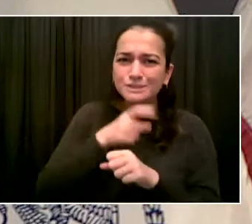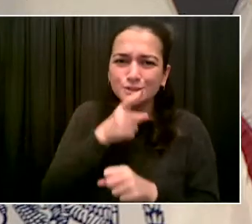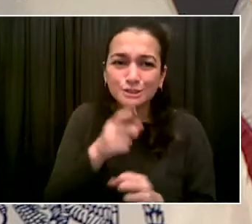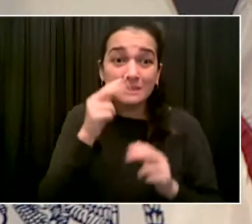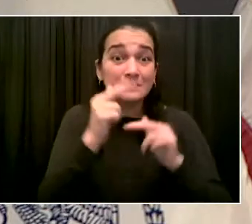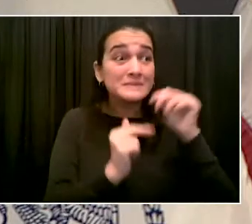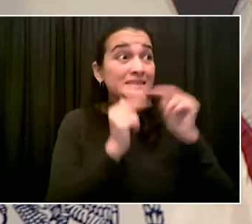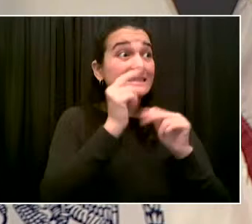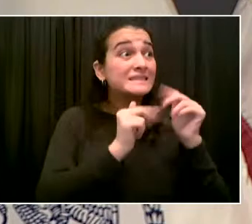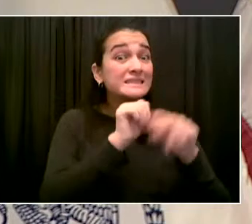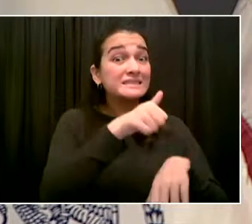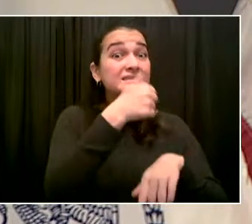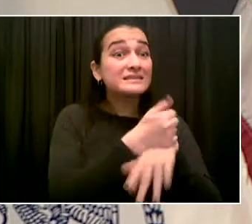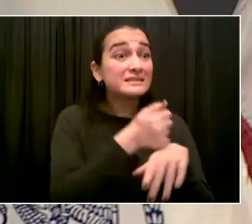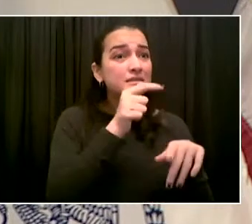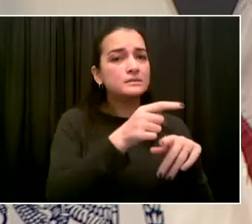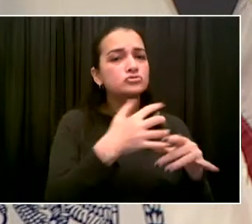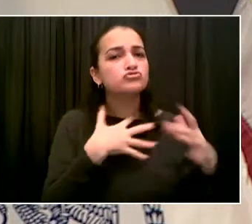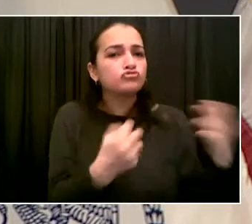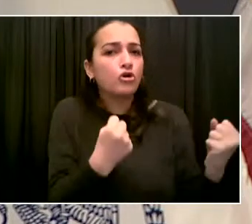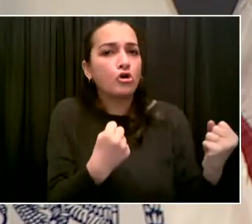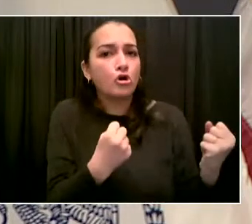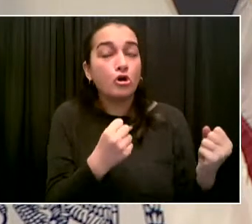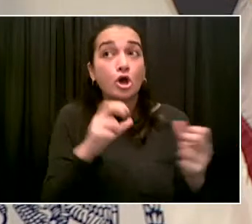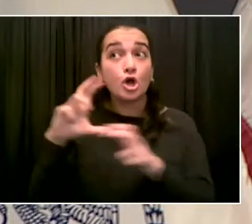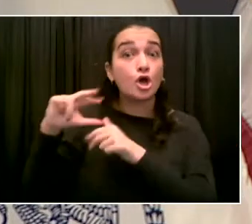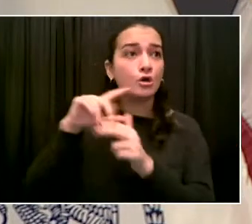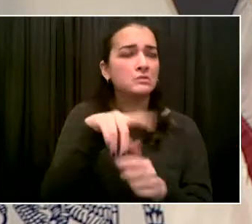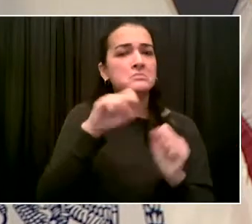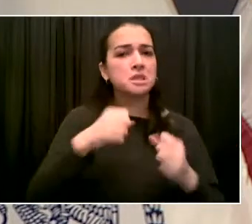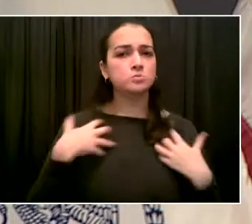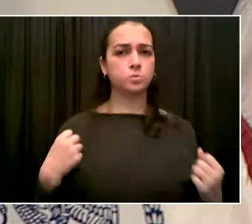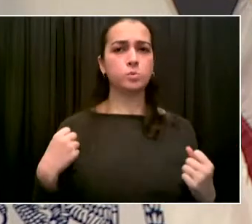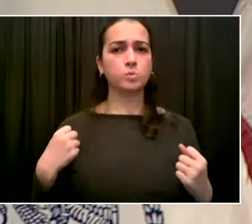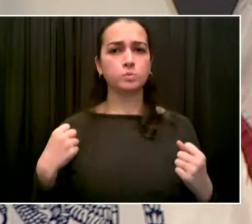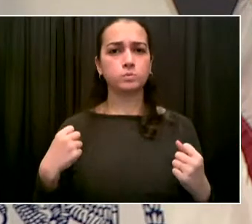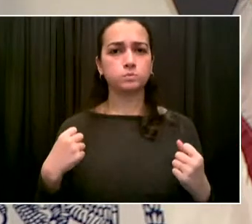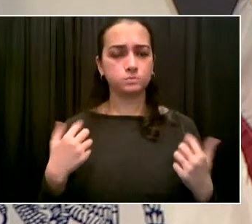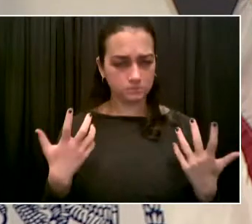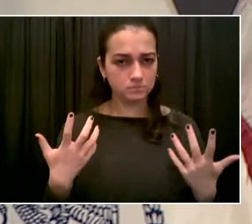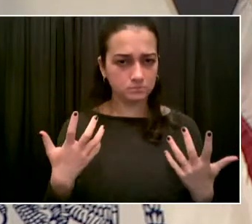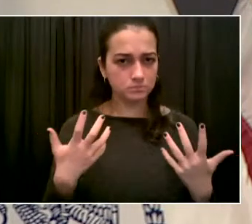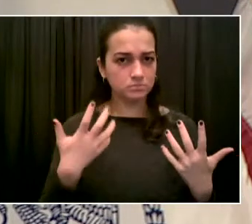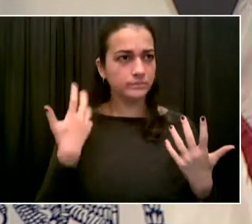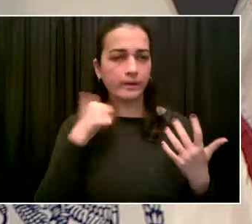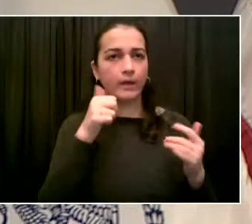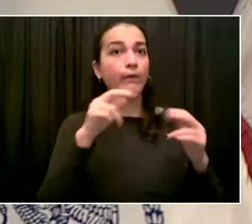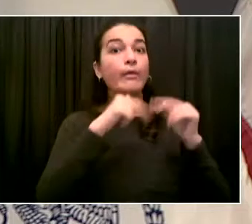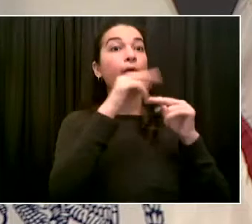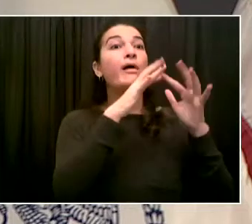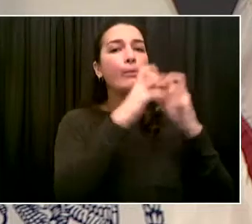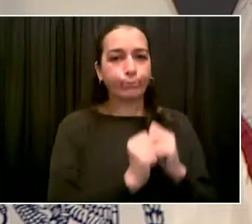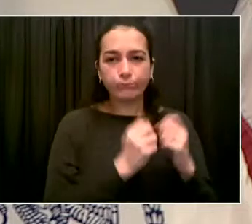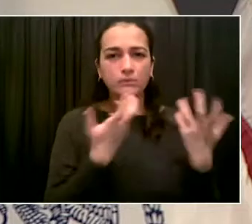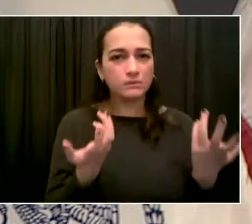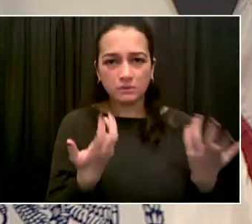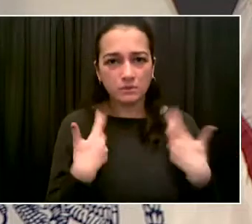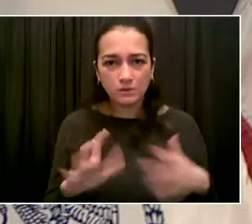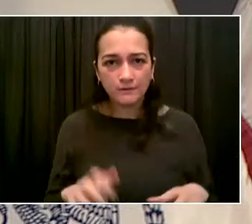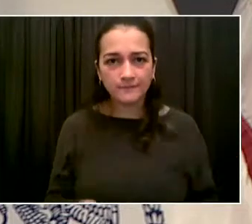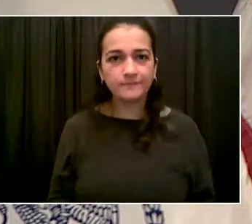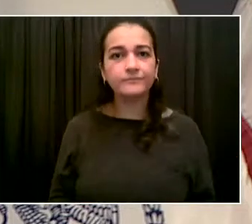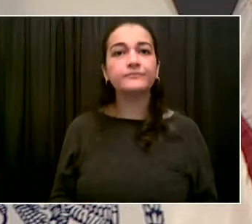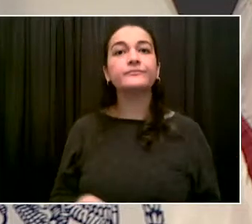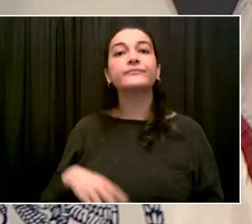do it. So I don't know if there's any way to stop the rash of lawsuits that's become so common